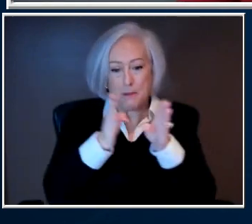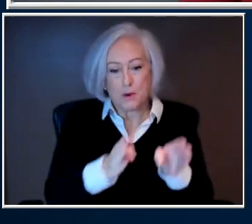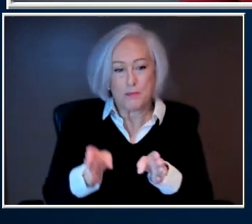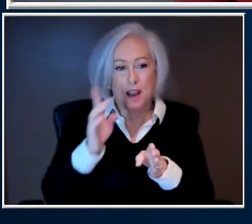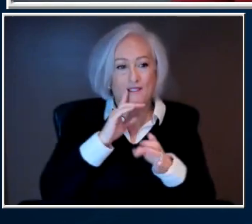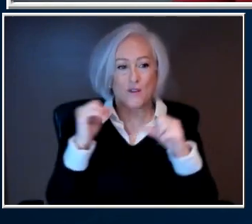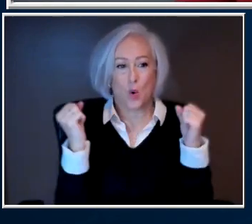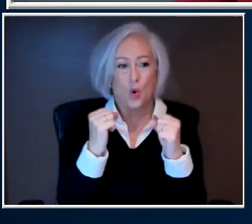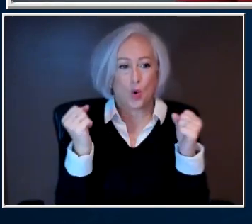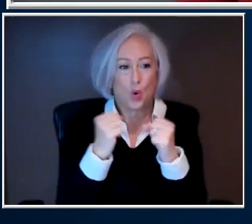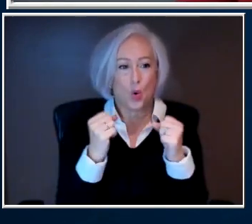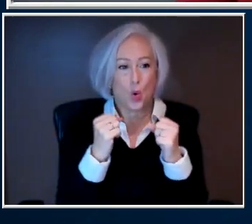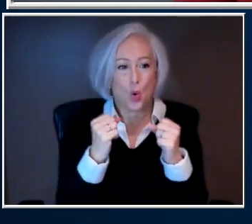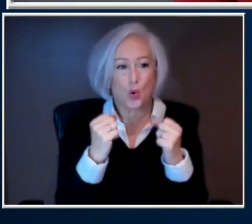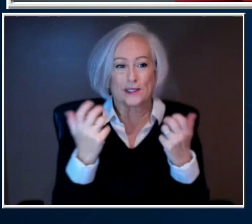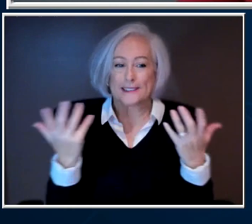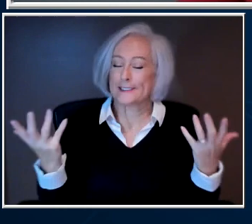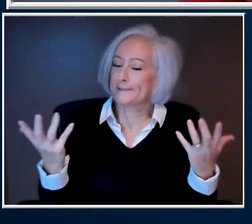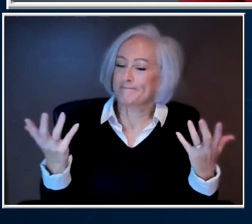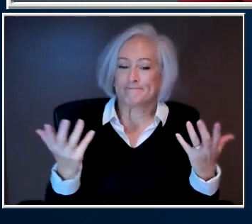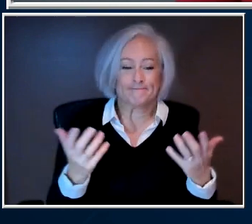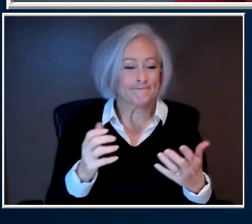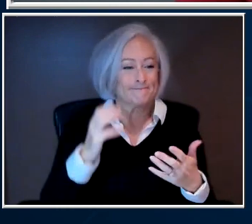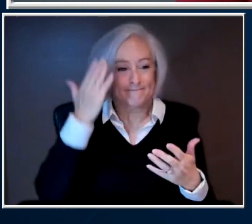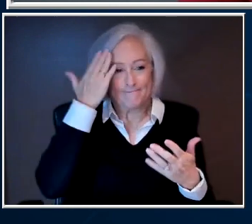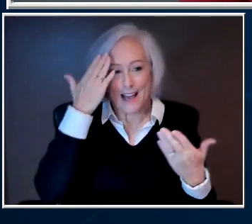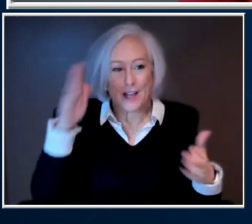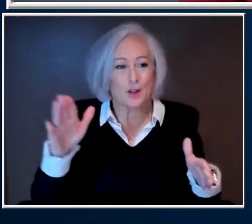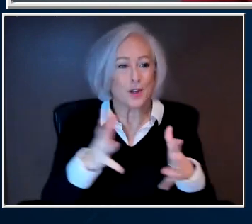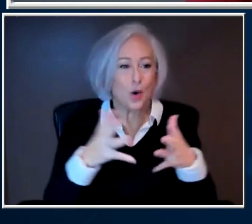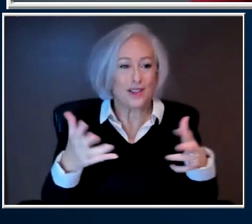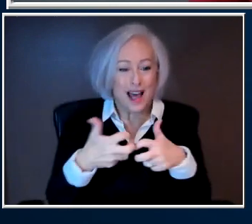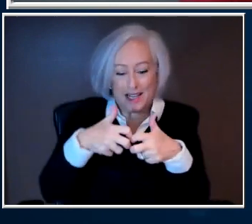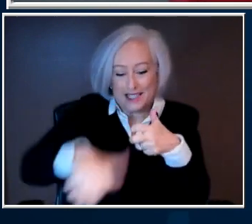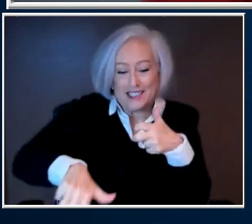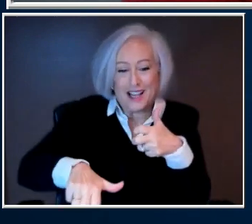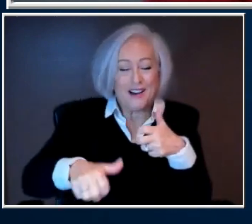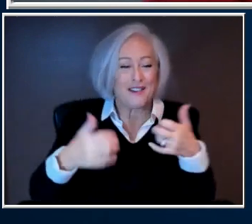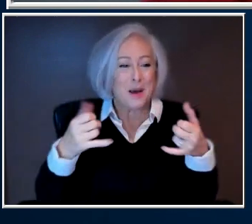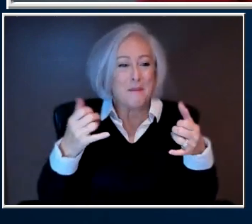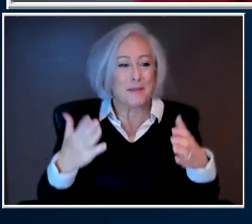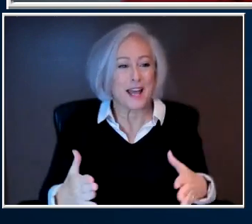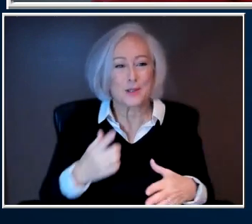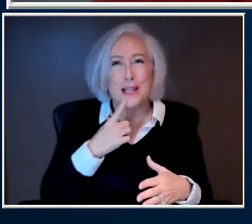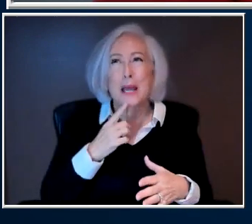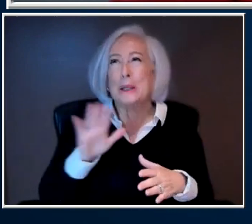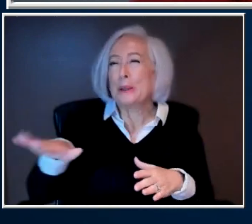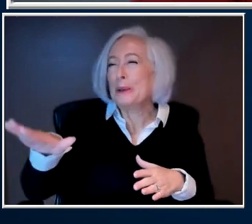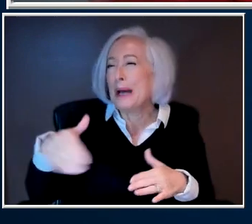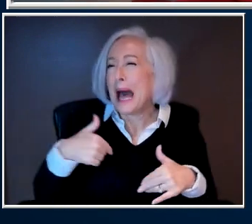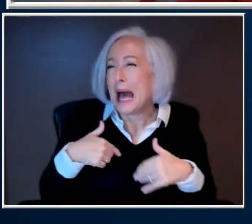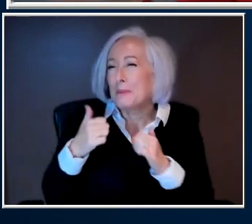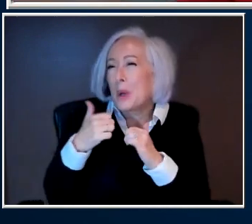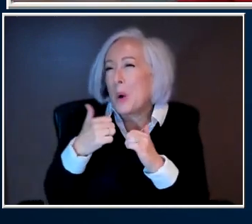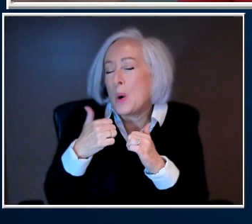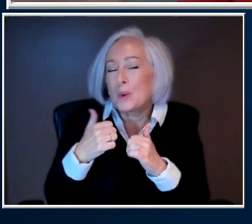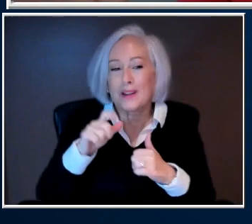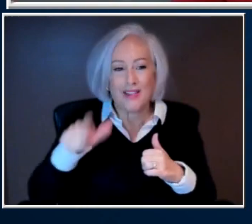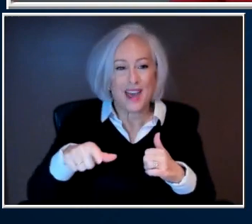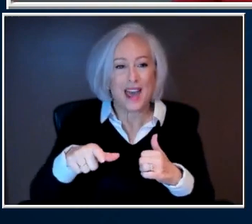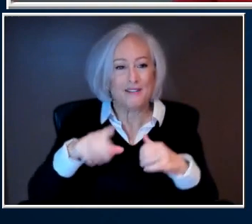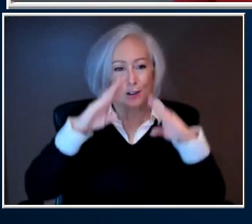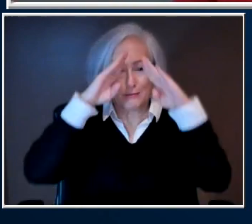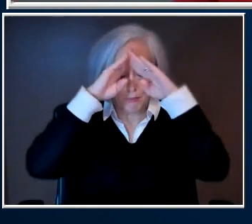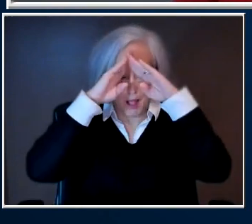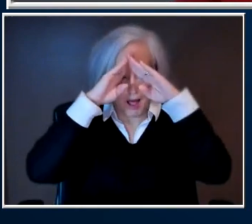think you're going to get a lot of those tough football players on the sideline telling each other, "Oh, I'm really cold out here." So it's almost like they have to. It's like a mental block. They got to put it out of their mind,